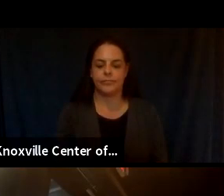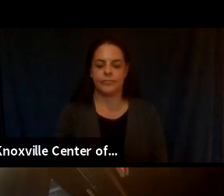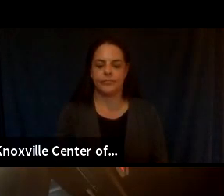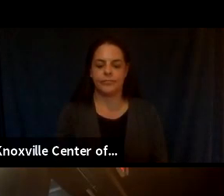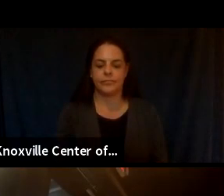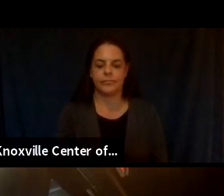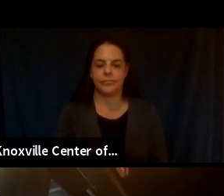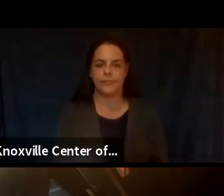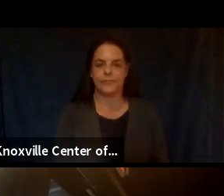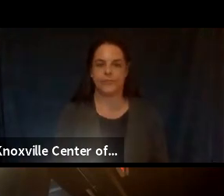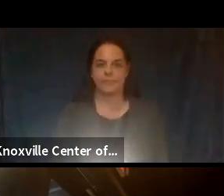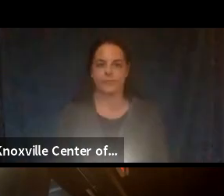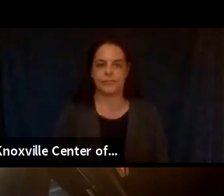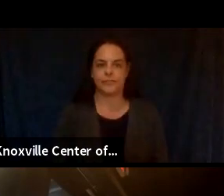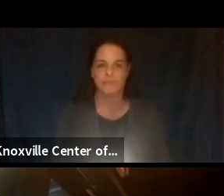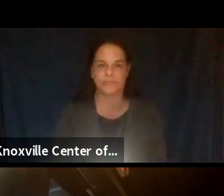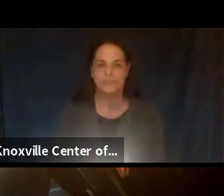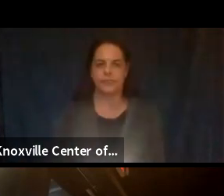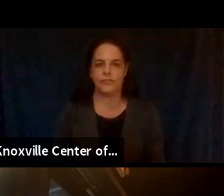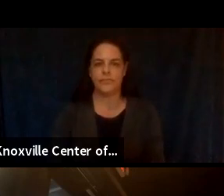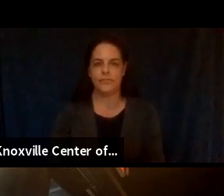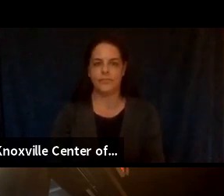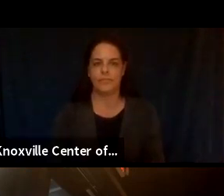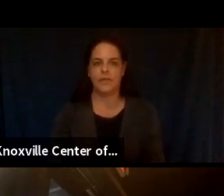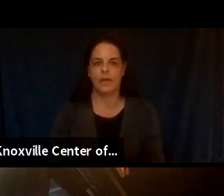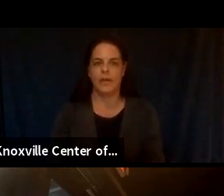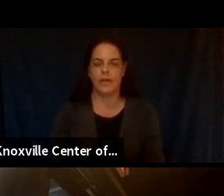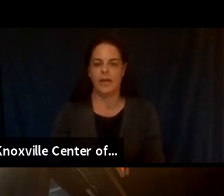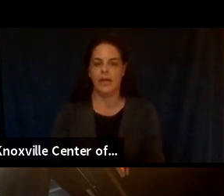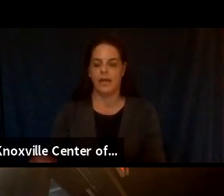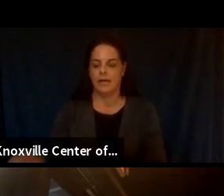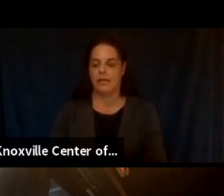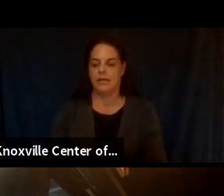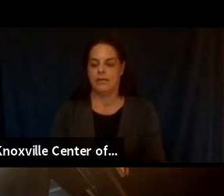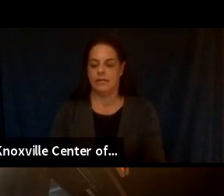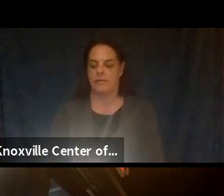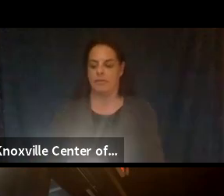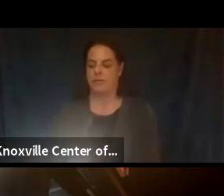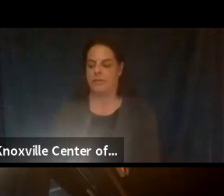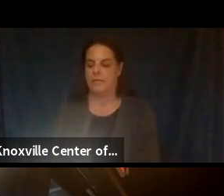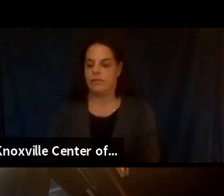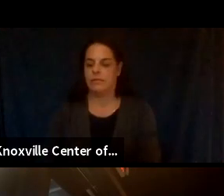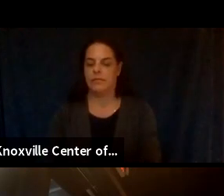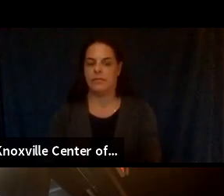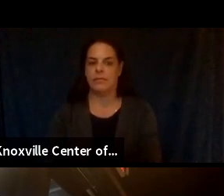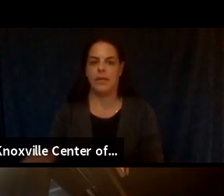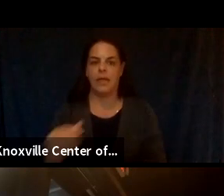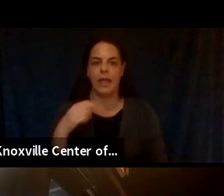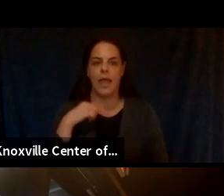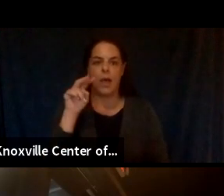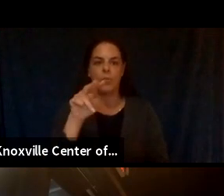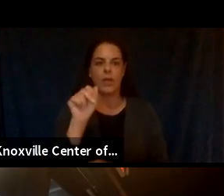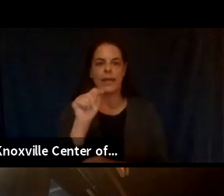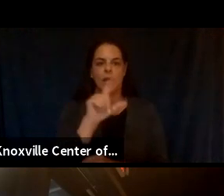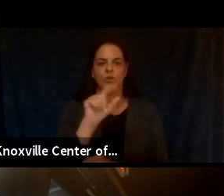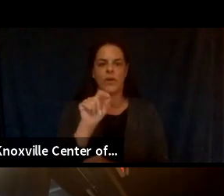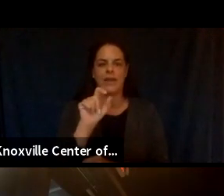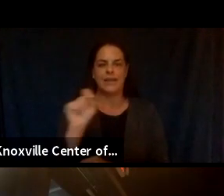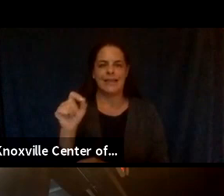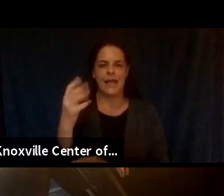I'm looking at the 2020-4, and at our, let's see, today's September